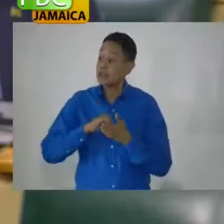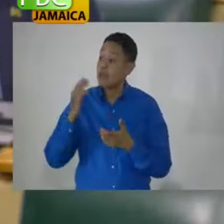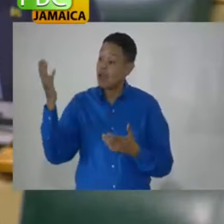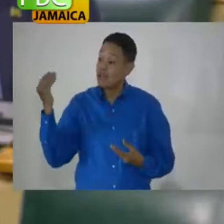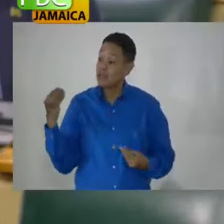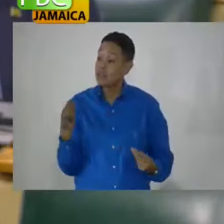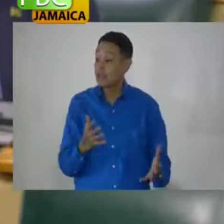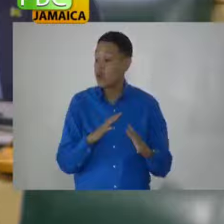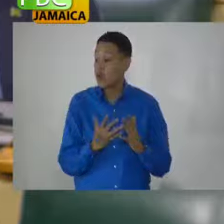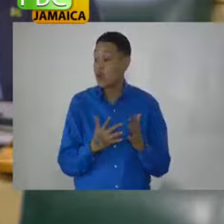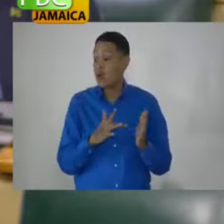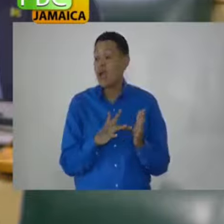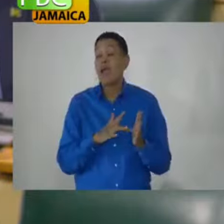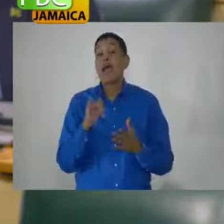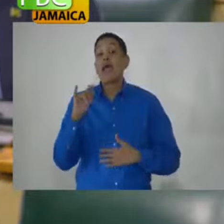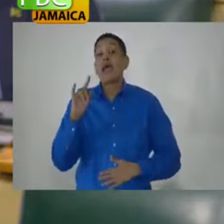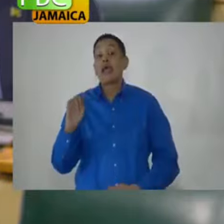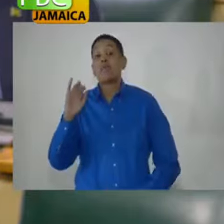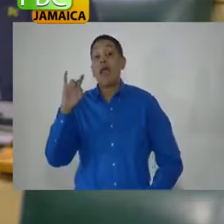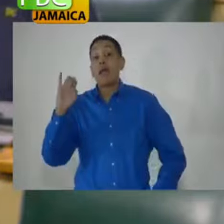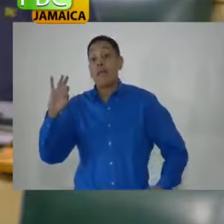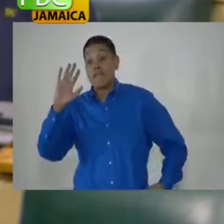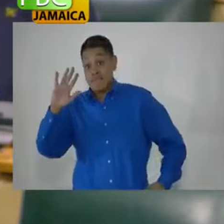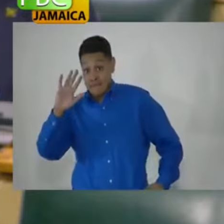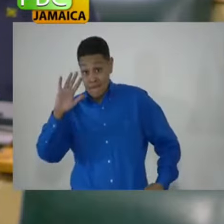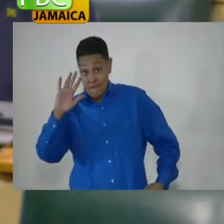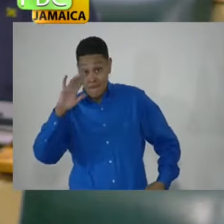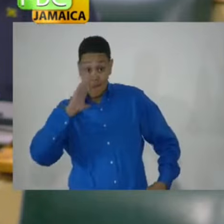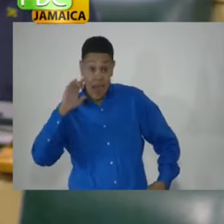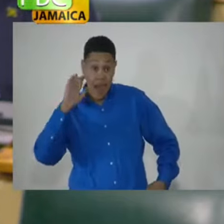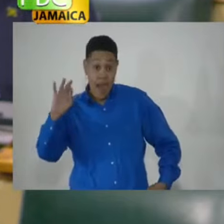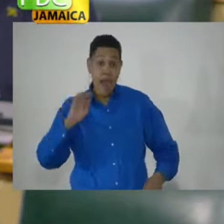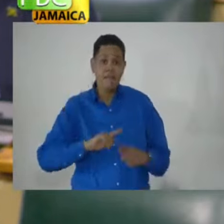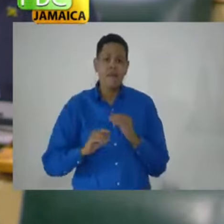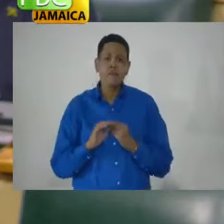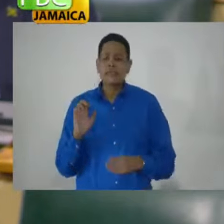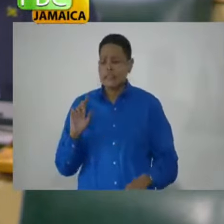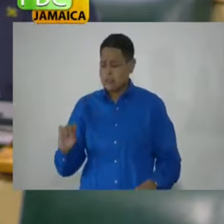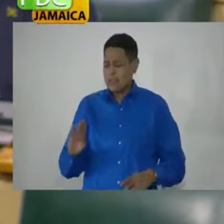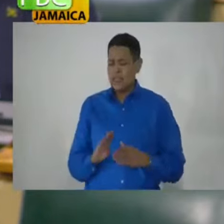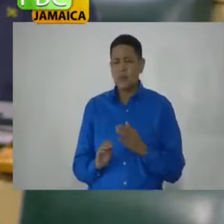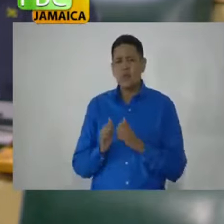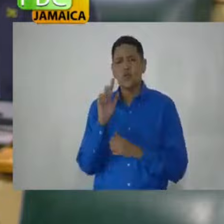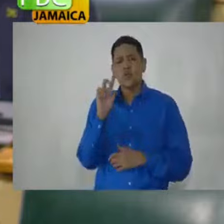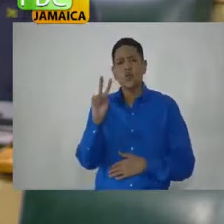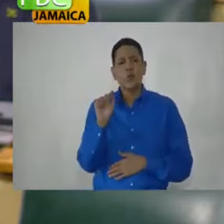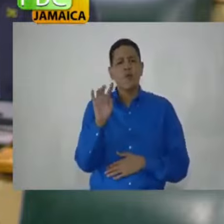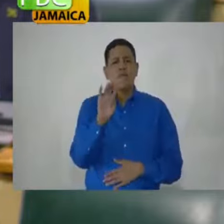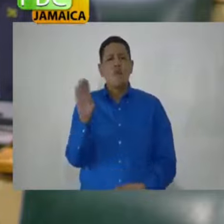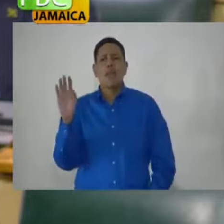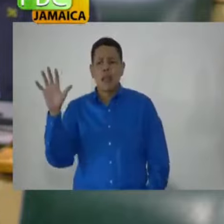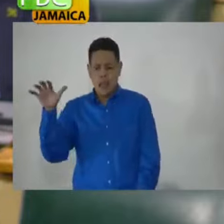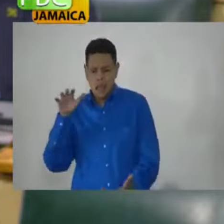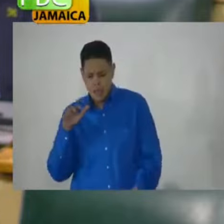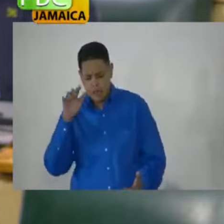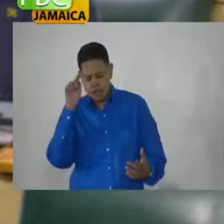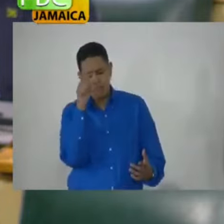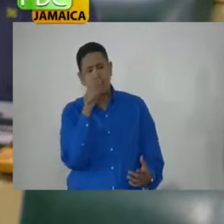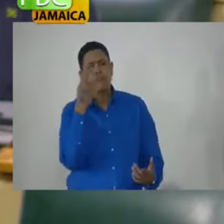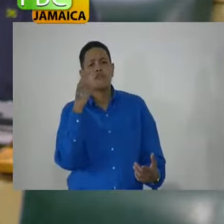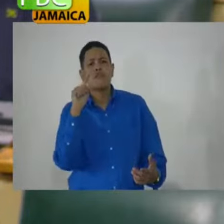the World Bank, IADB, the IMF, CAF, and CBD, with $2.4 billion of that earmarked